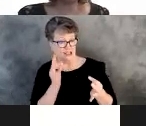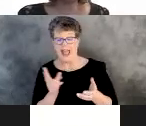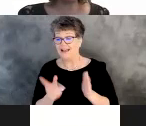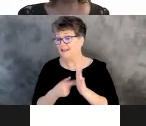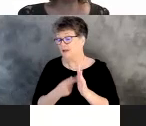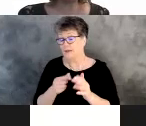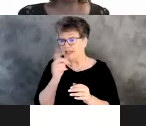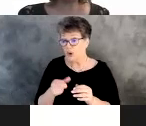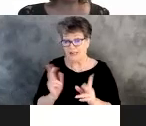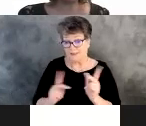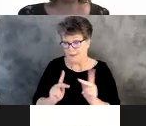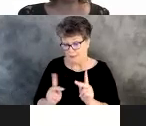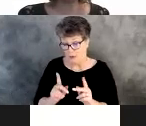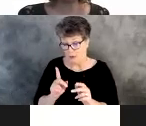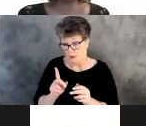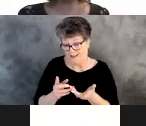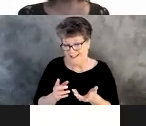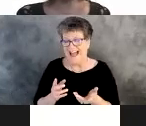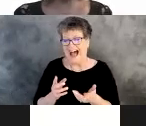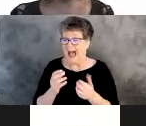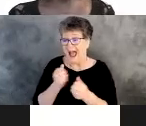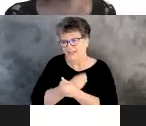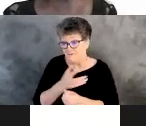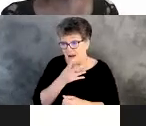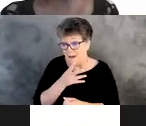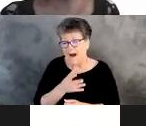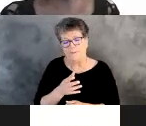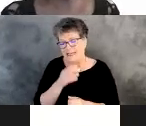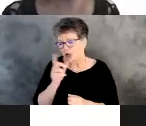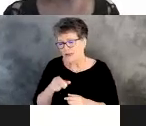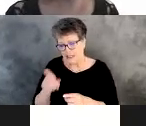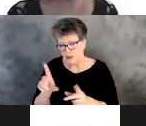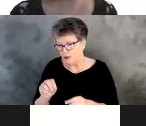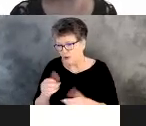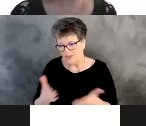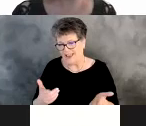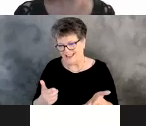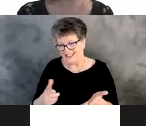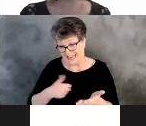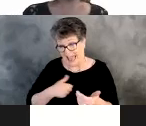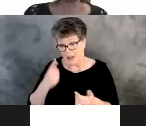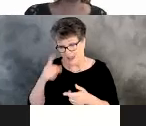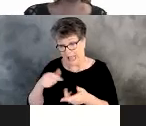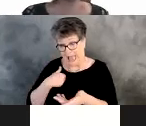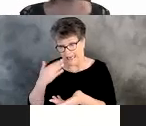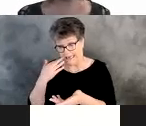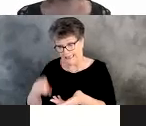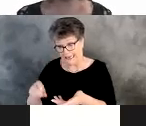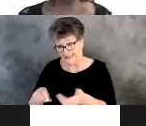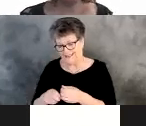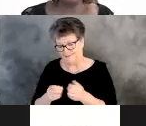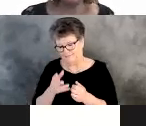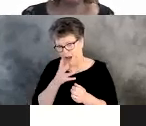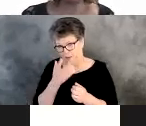them. Like, I love my mom, but I don't actually need her to be doing a lot of the things that she might think I need, but she doesn't. She'd be mad if I said that.